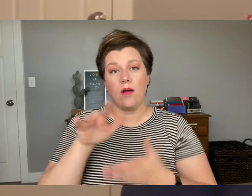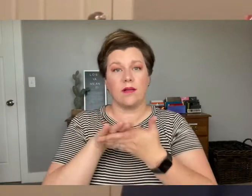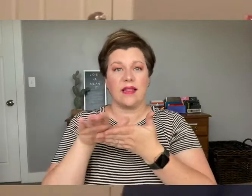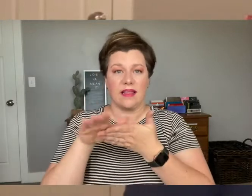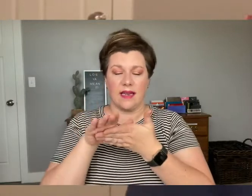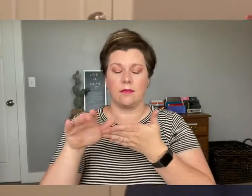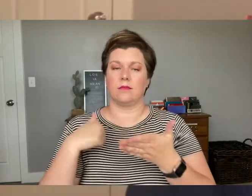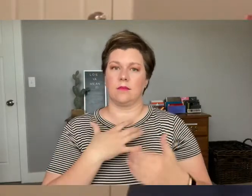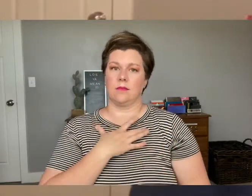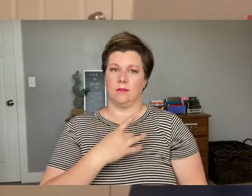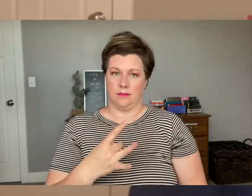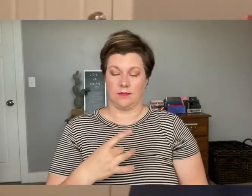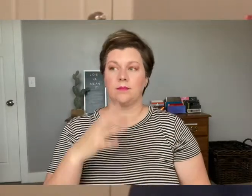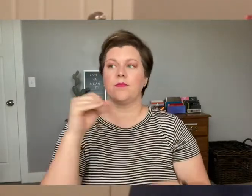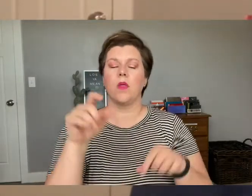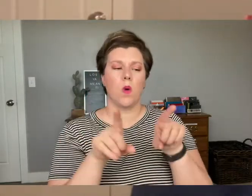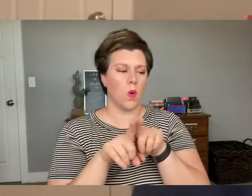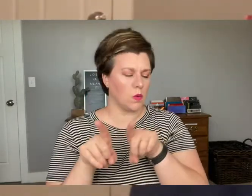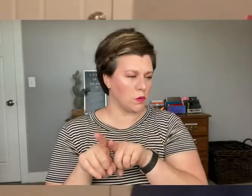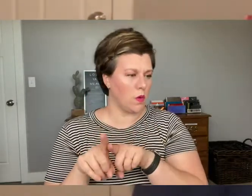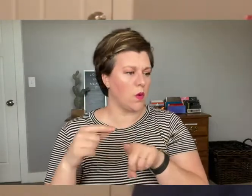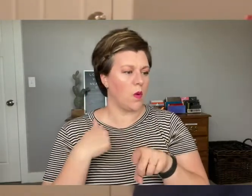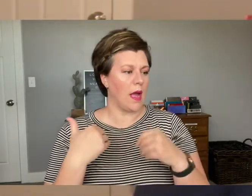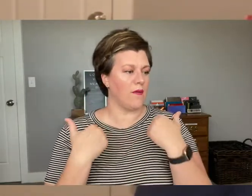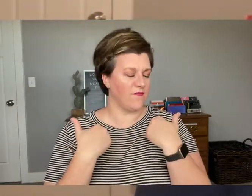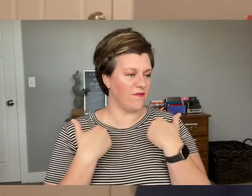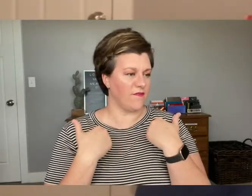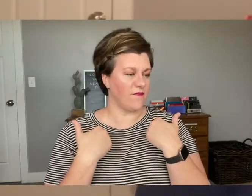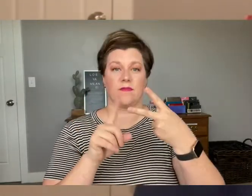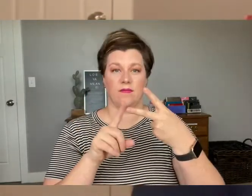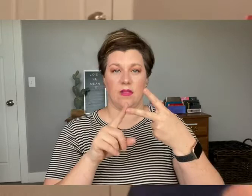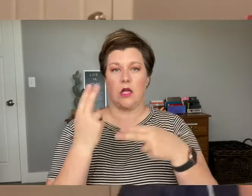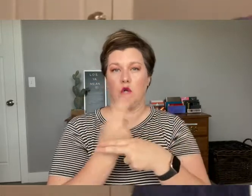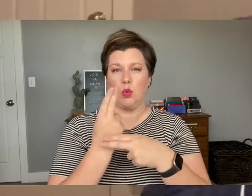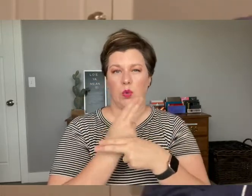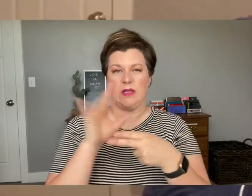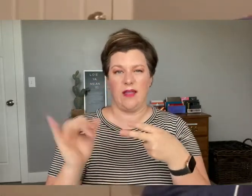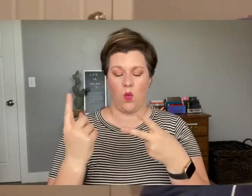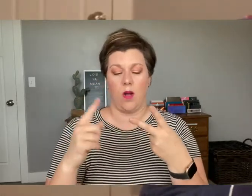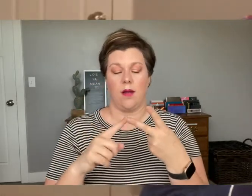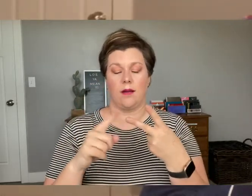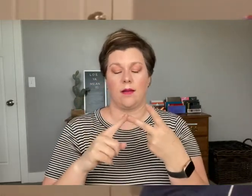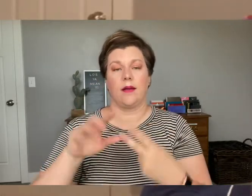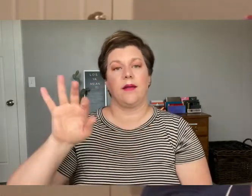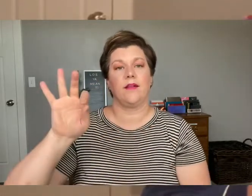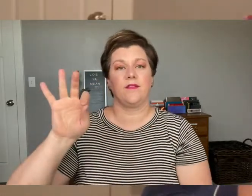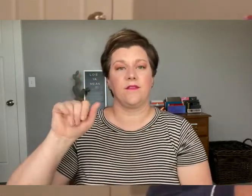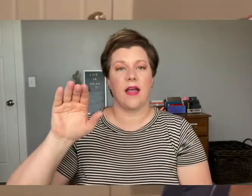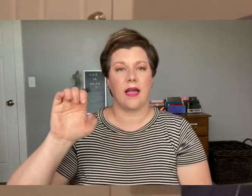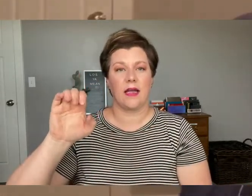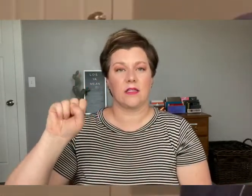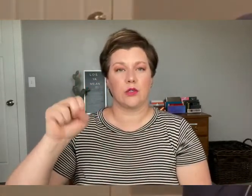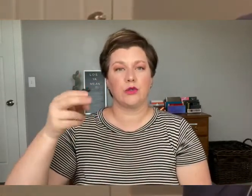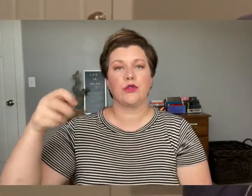oil cleanser. And I also have the one that I have been working on right now, which is the Face